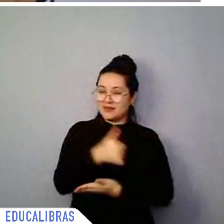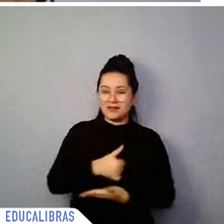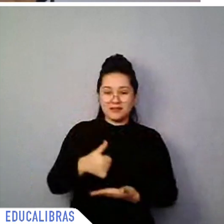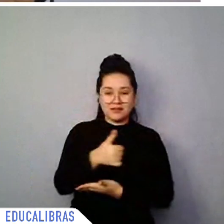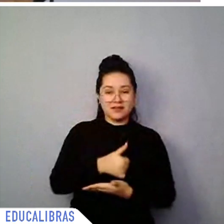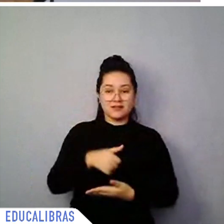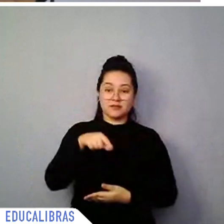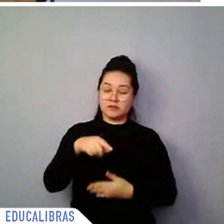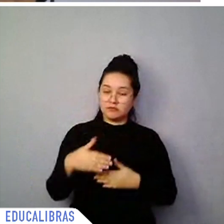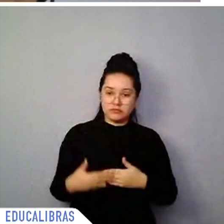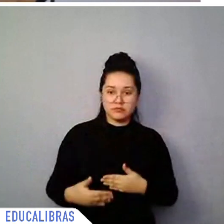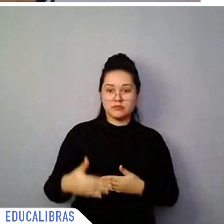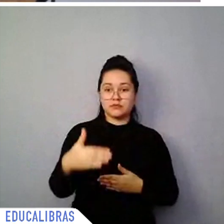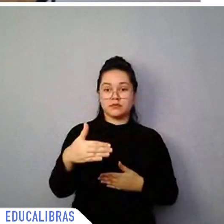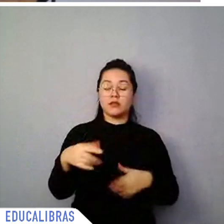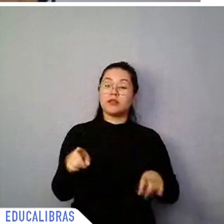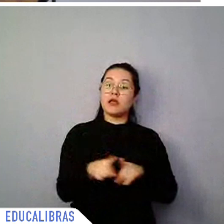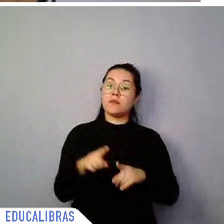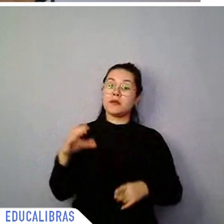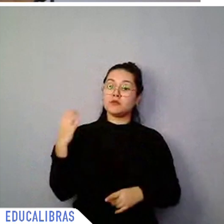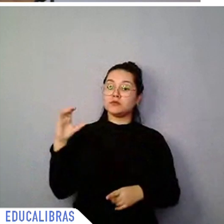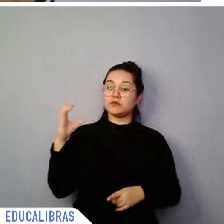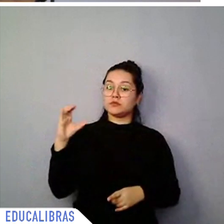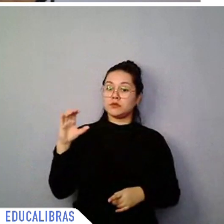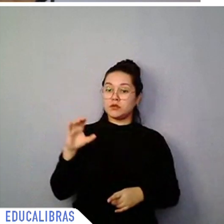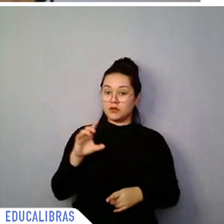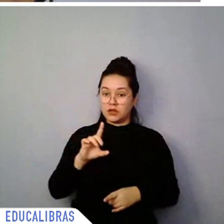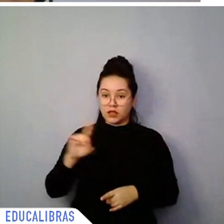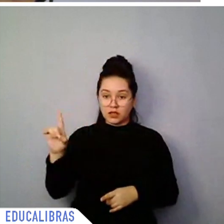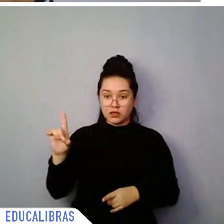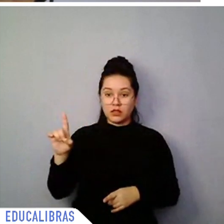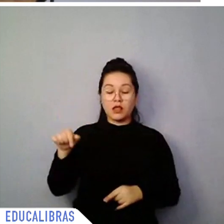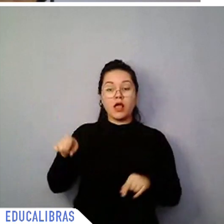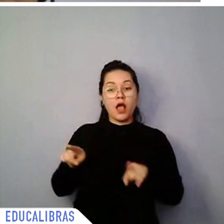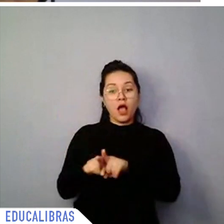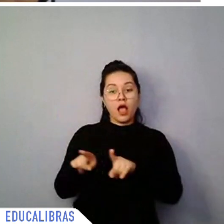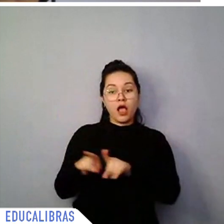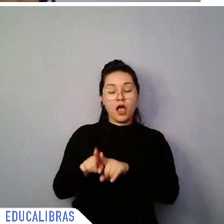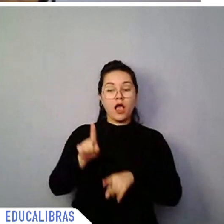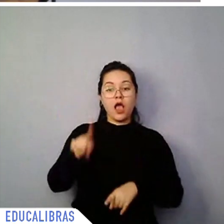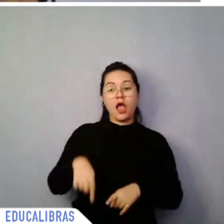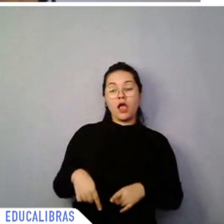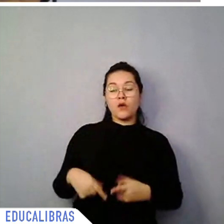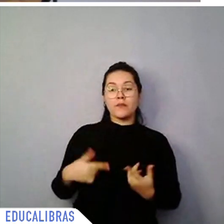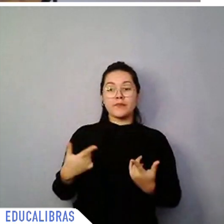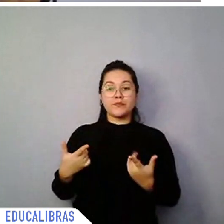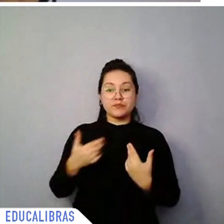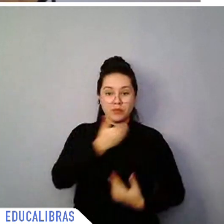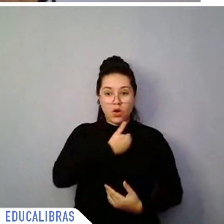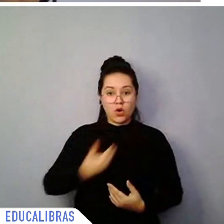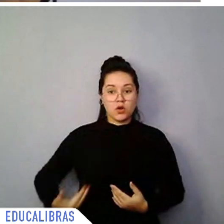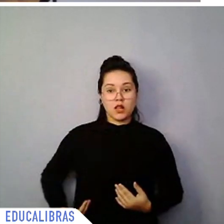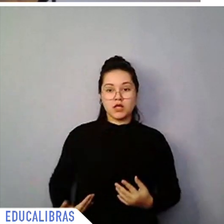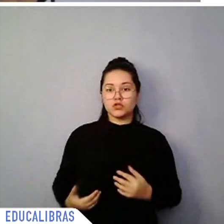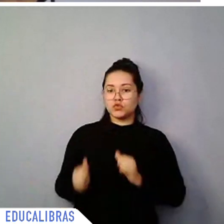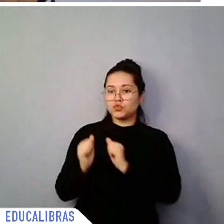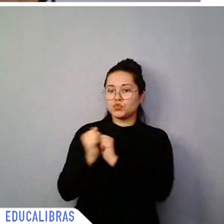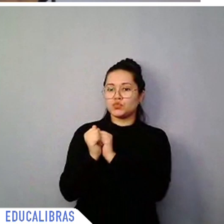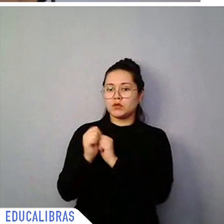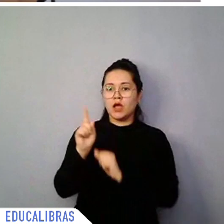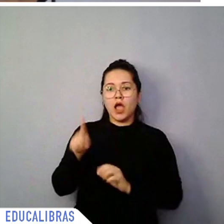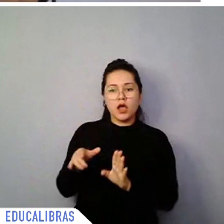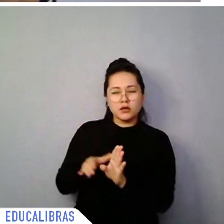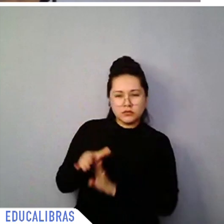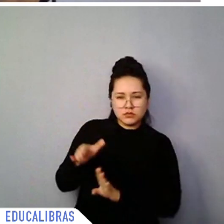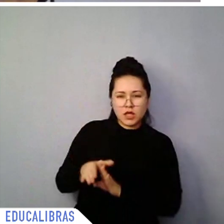our unified health system in a science that is coordinated with the public